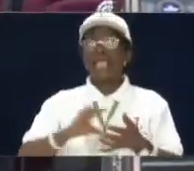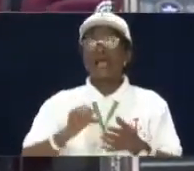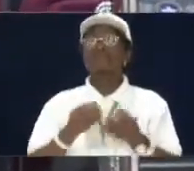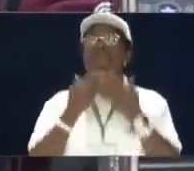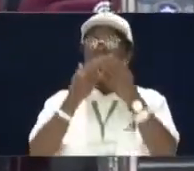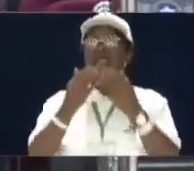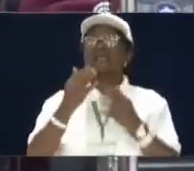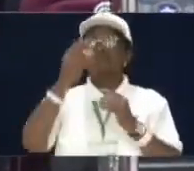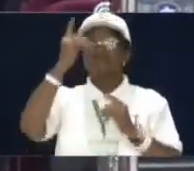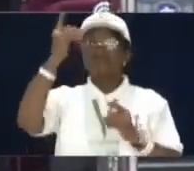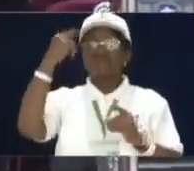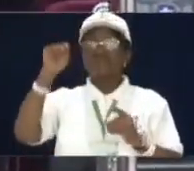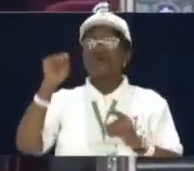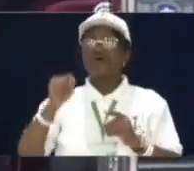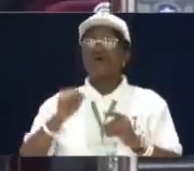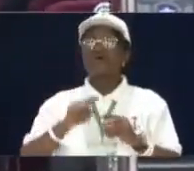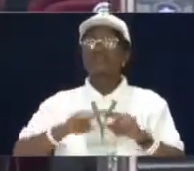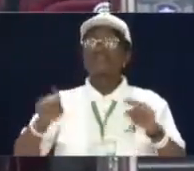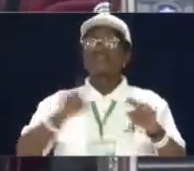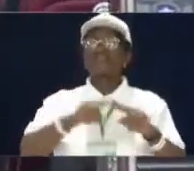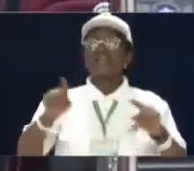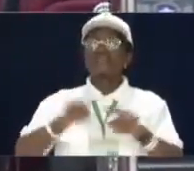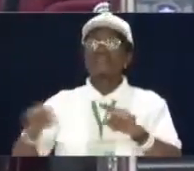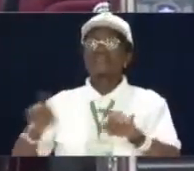Thank you for the various